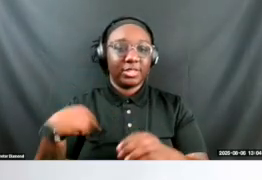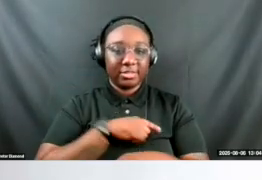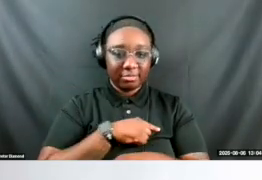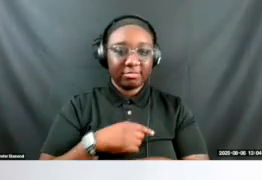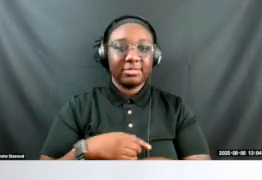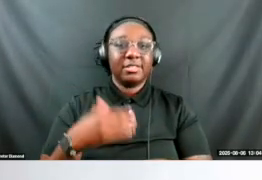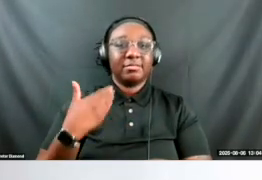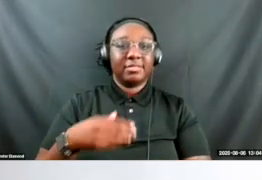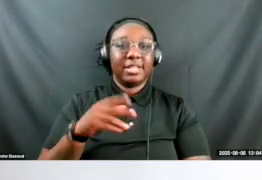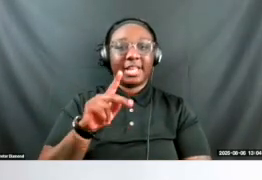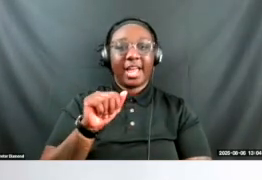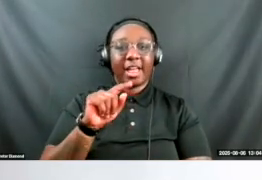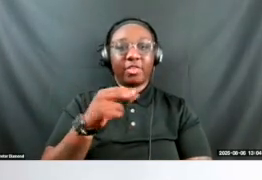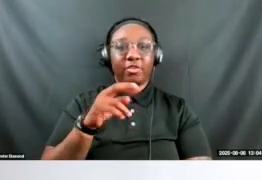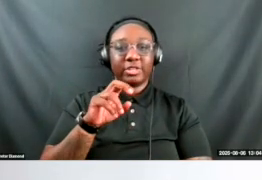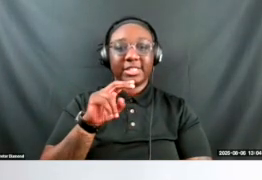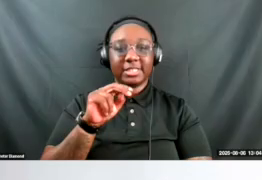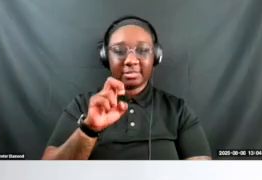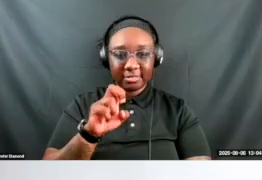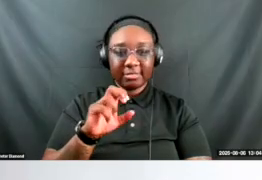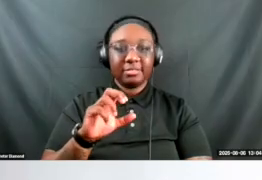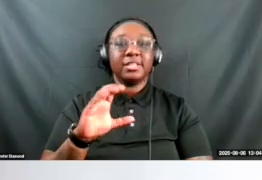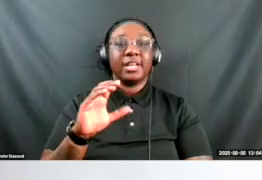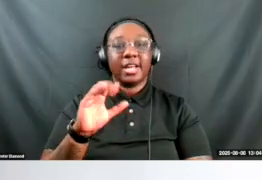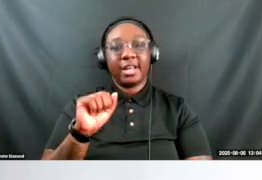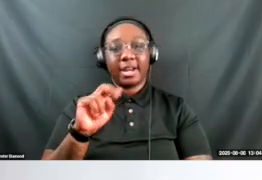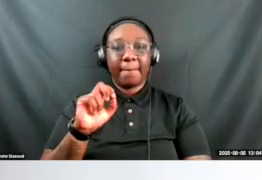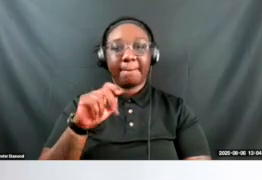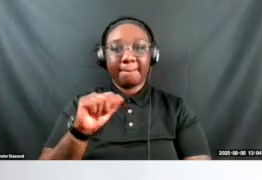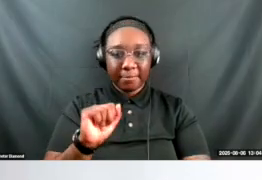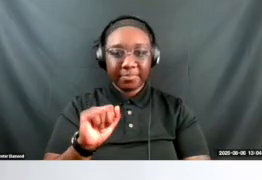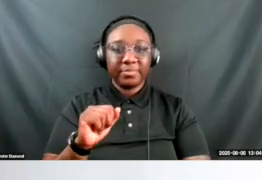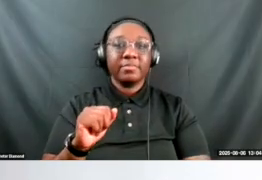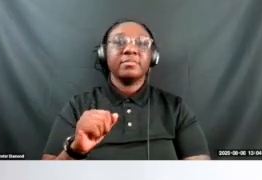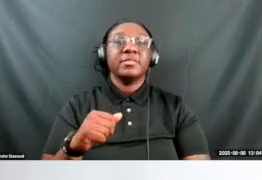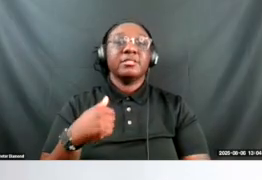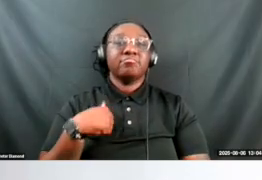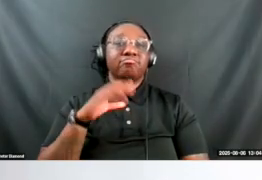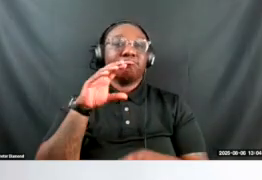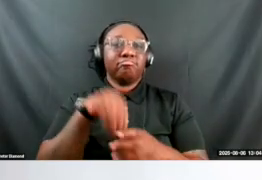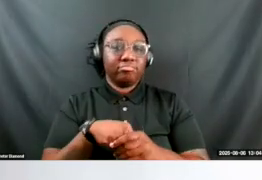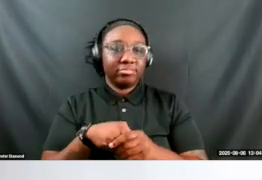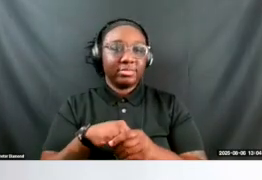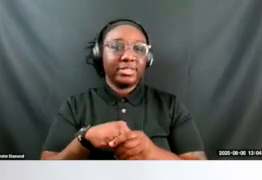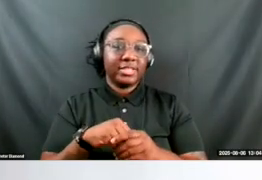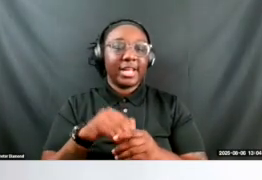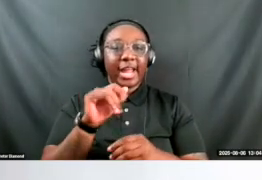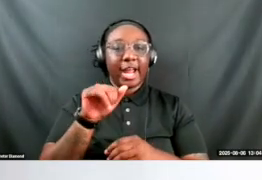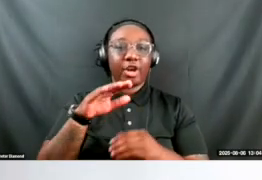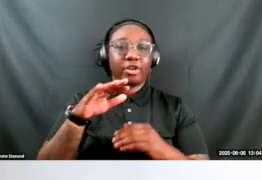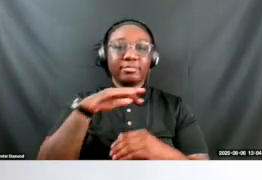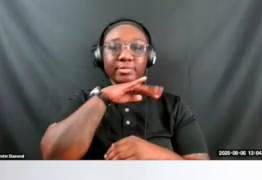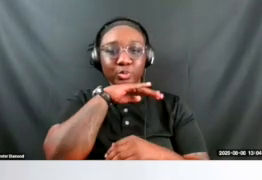at CARB, and I'll be facilitating today's work group for the fiscal year 2025-26 Clean Transportation Incentives Funding